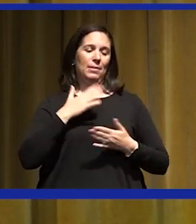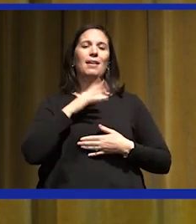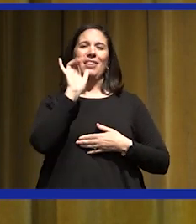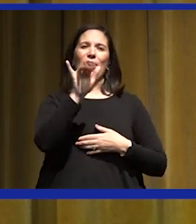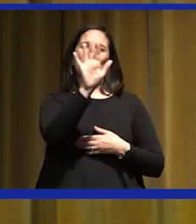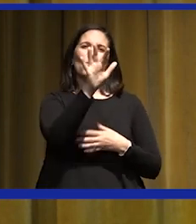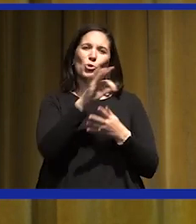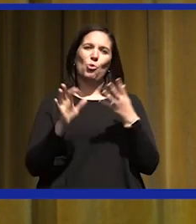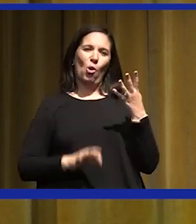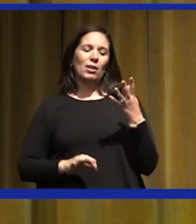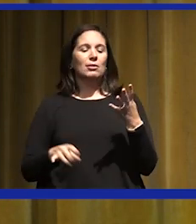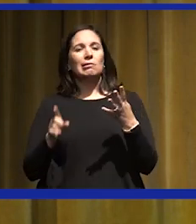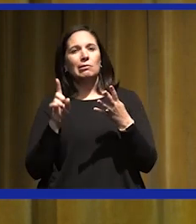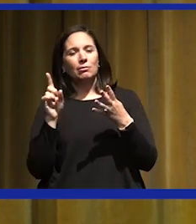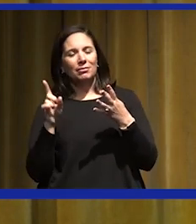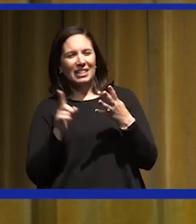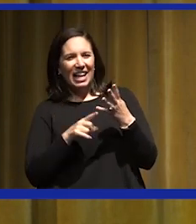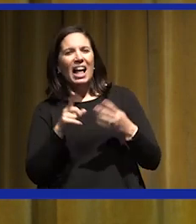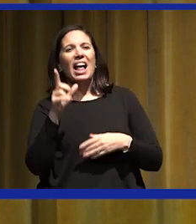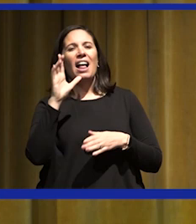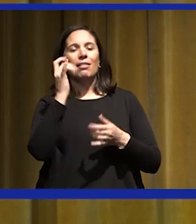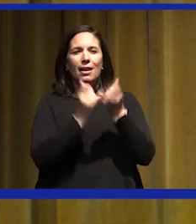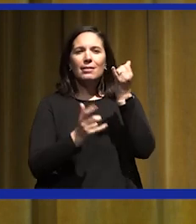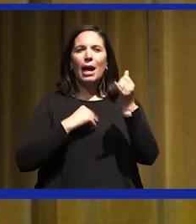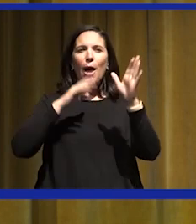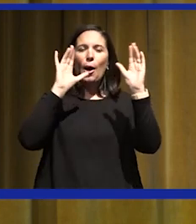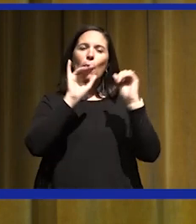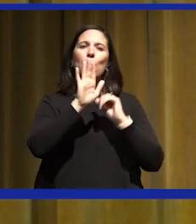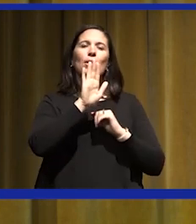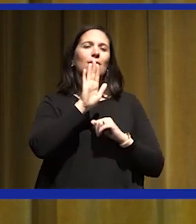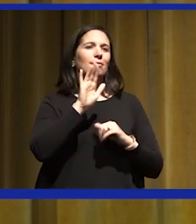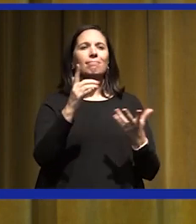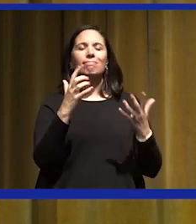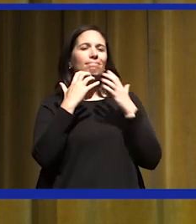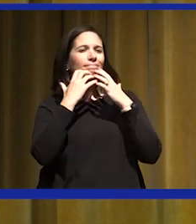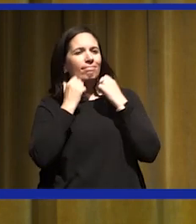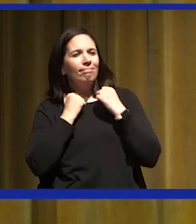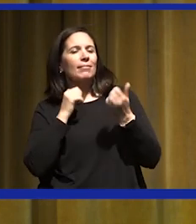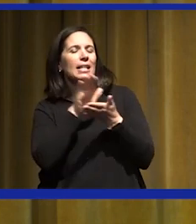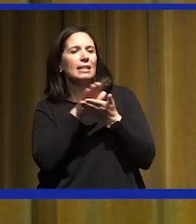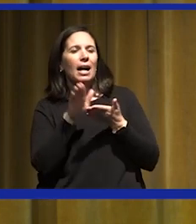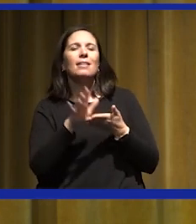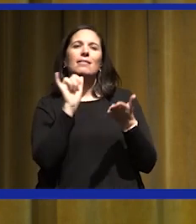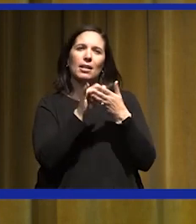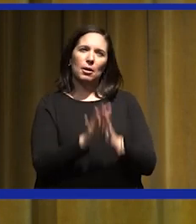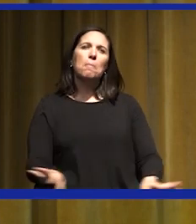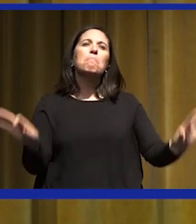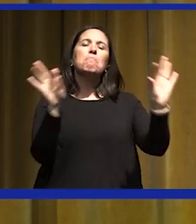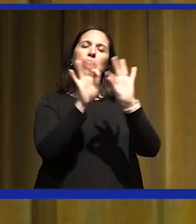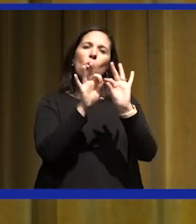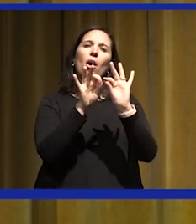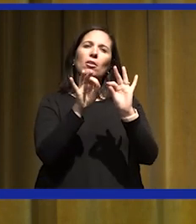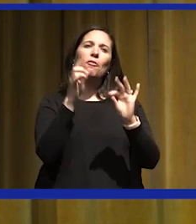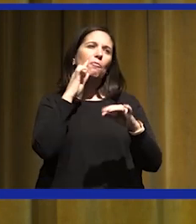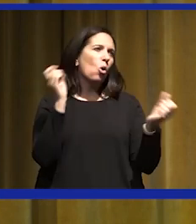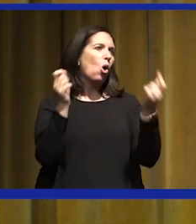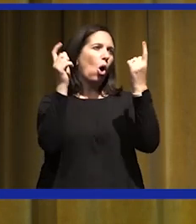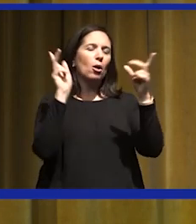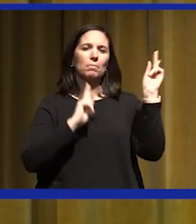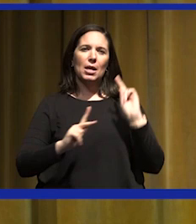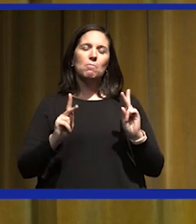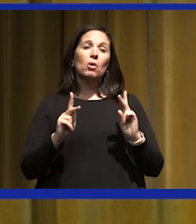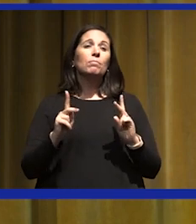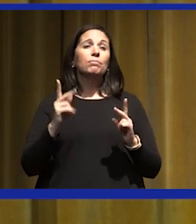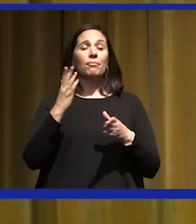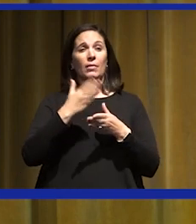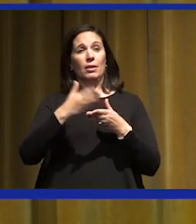And lastly, I hope you embrace kindness as being the paramount characteristic of all human beings. In parting, Henry